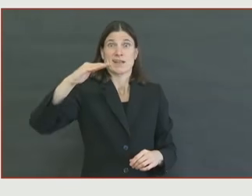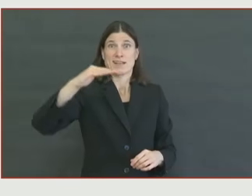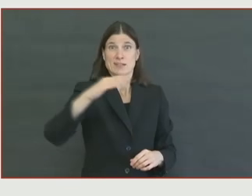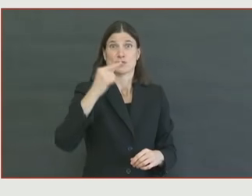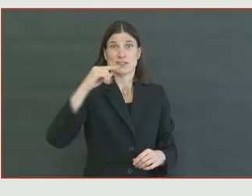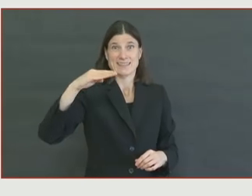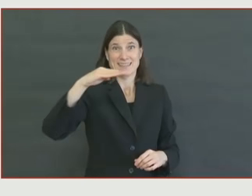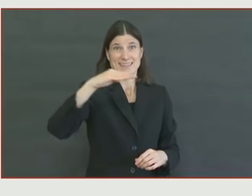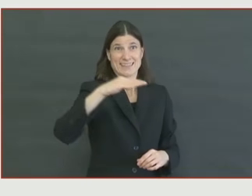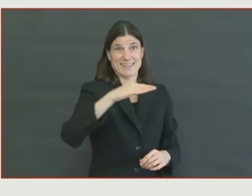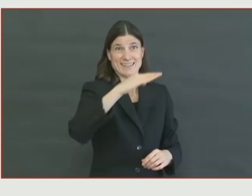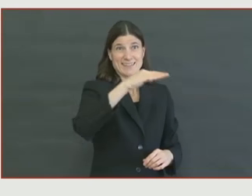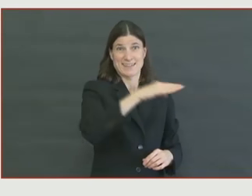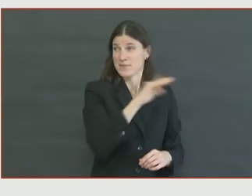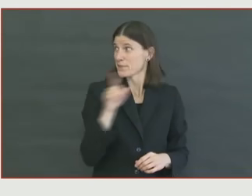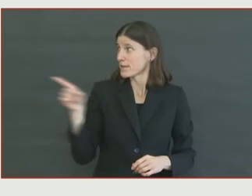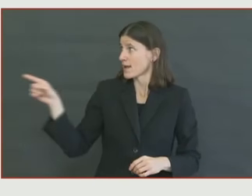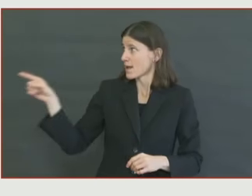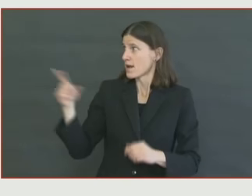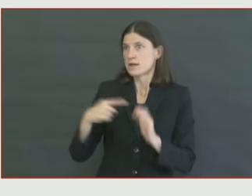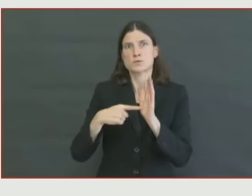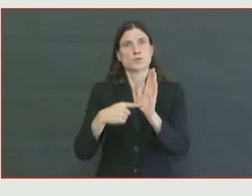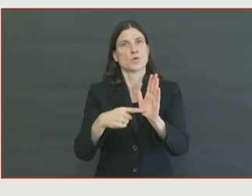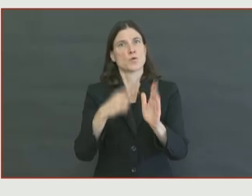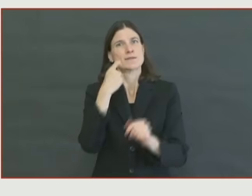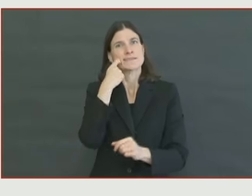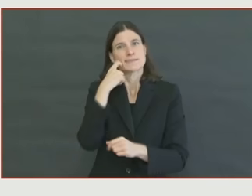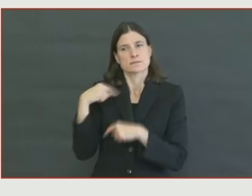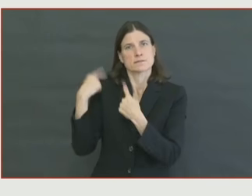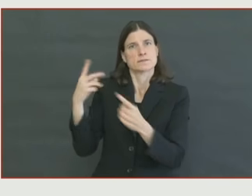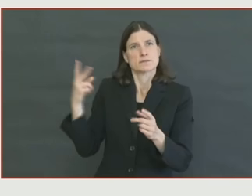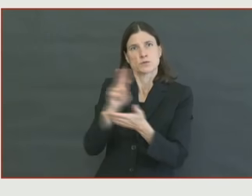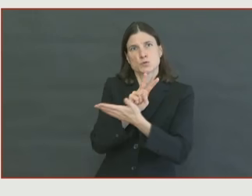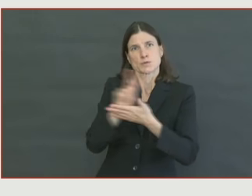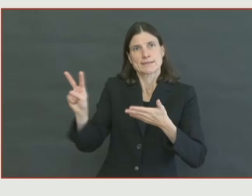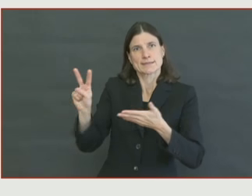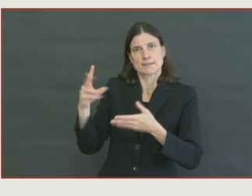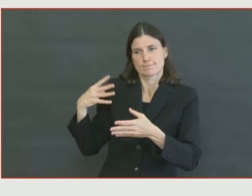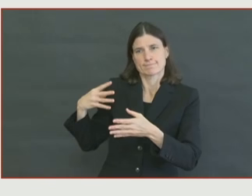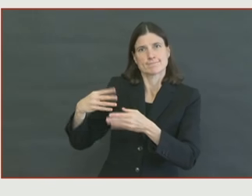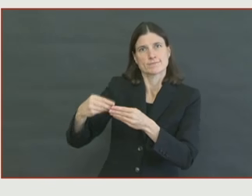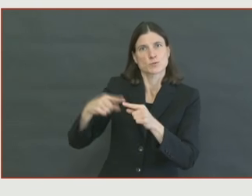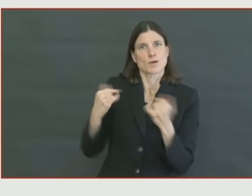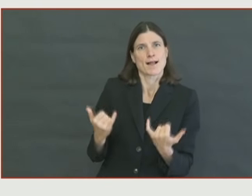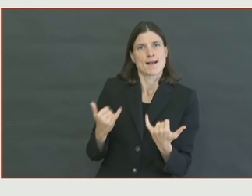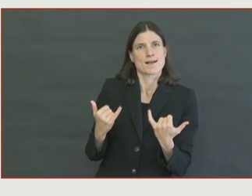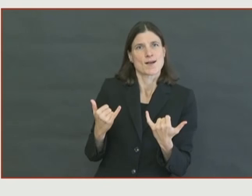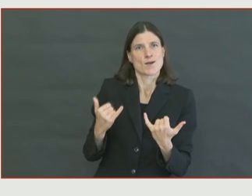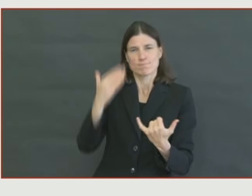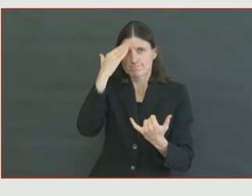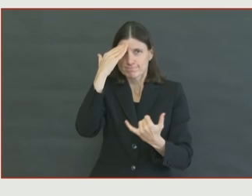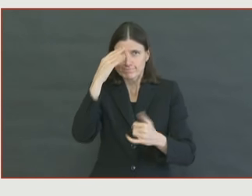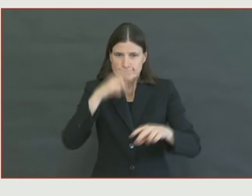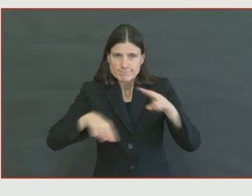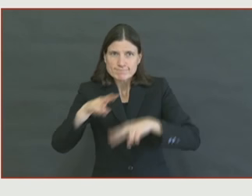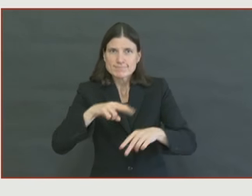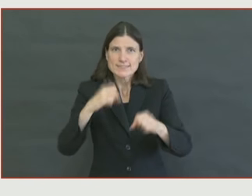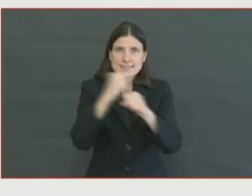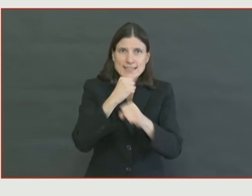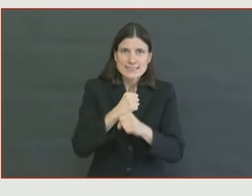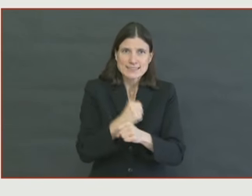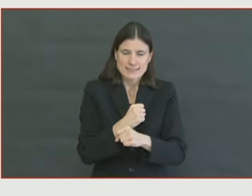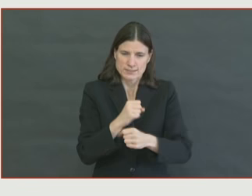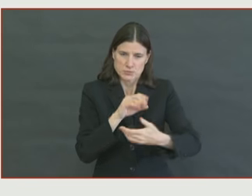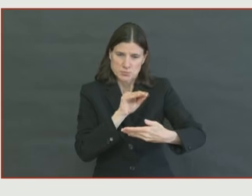determines how the amount of time that it takes for our changes with social distancing